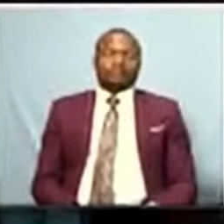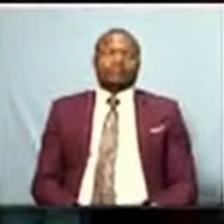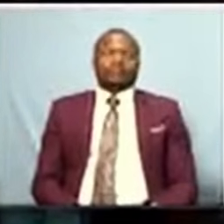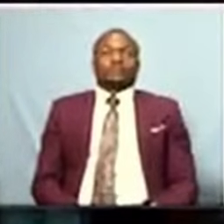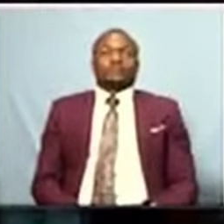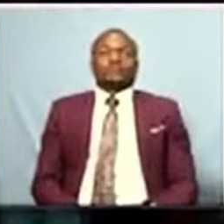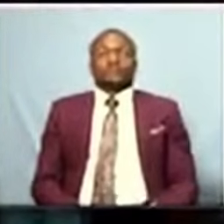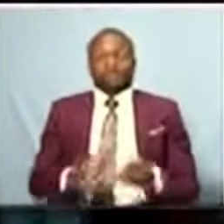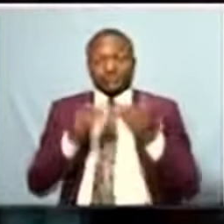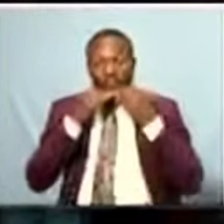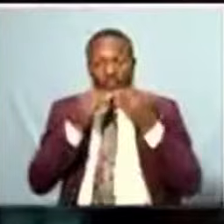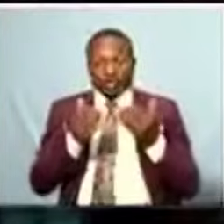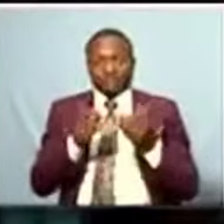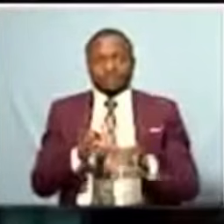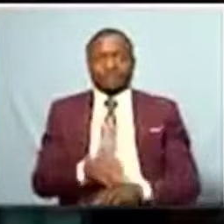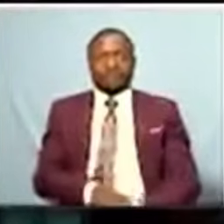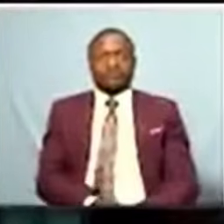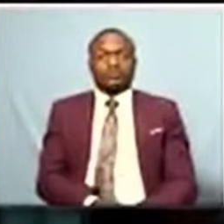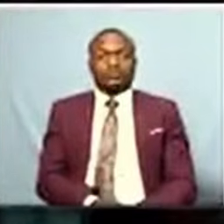thank you.